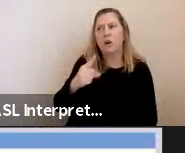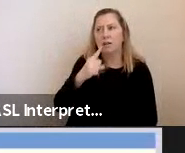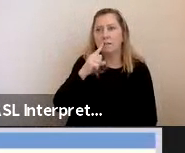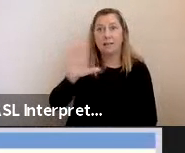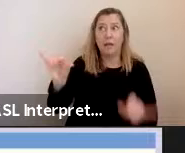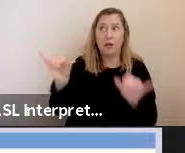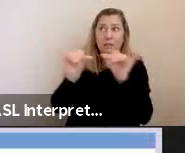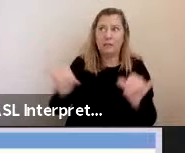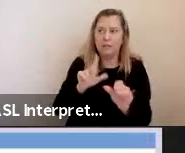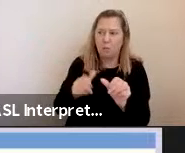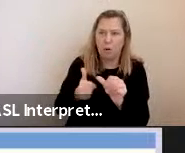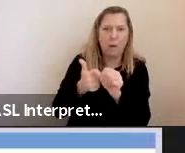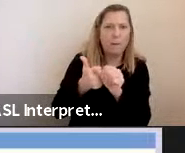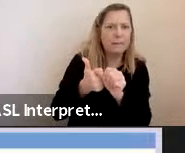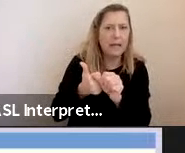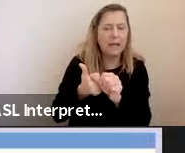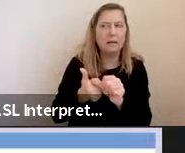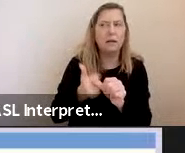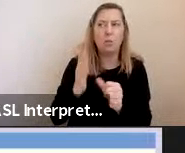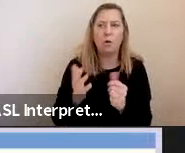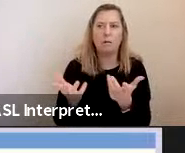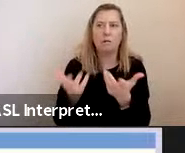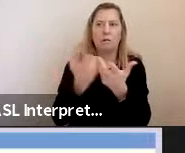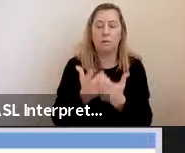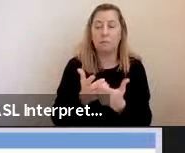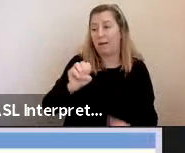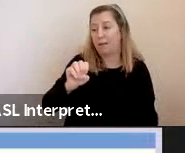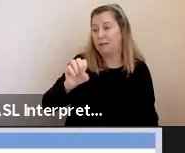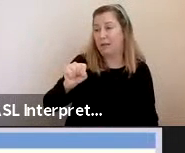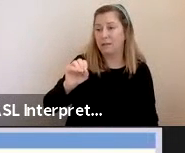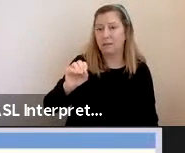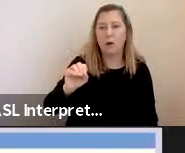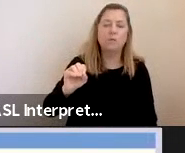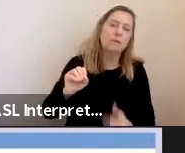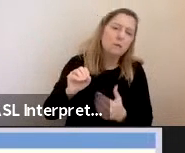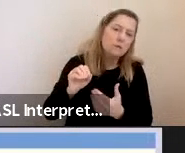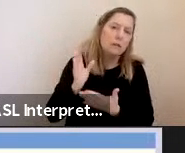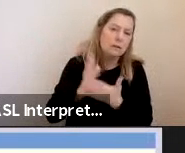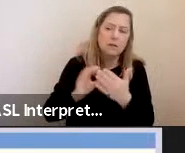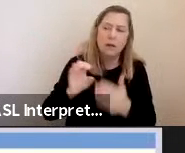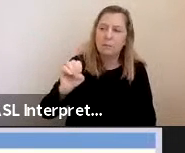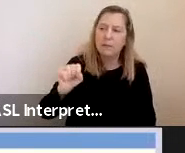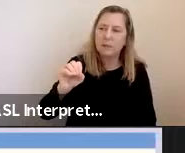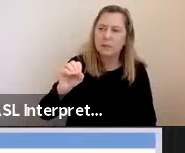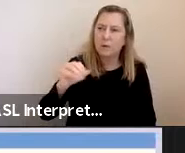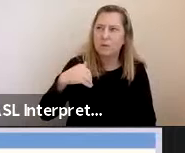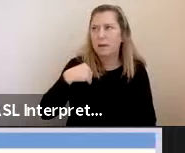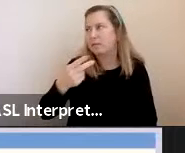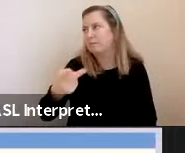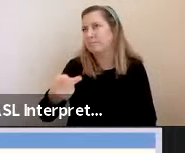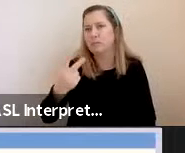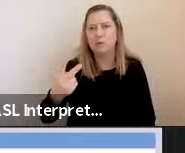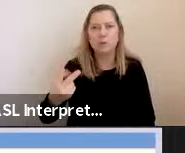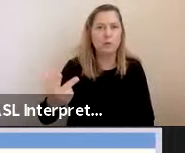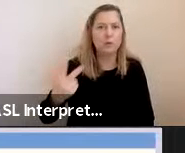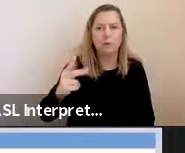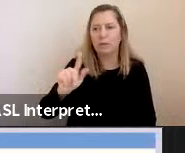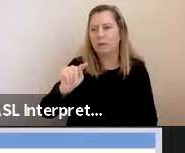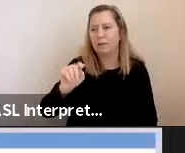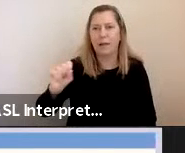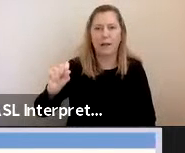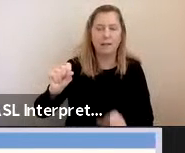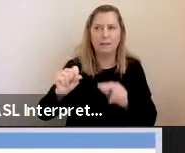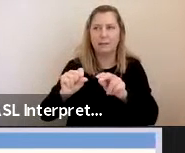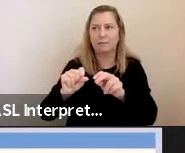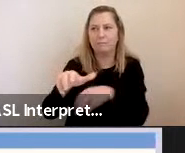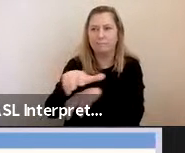on combining some of the ESOs that, some ESOs have 2 or 3 lettuce